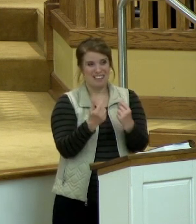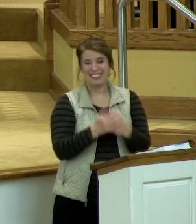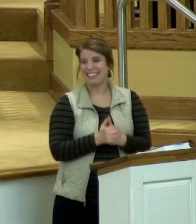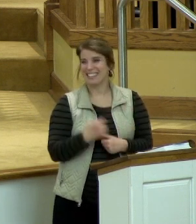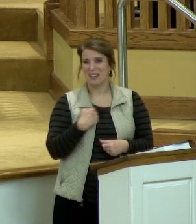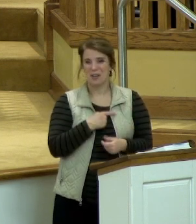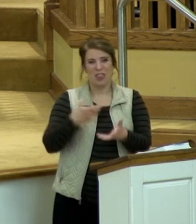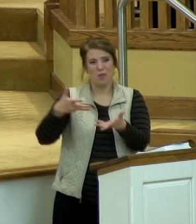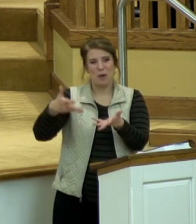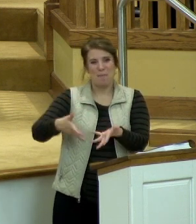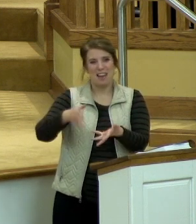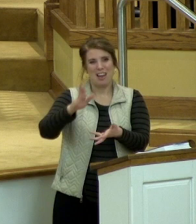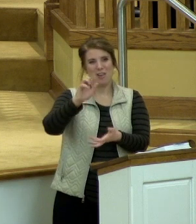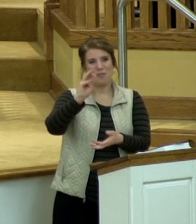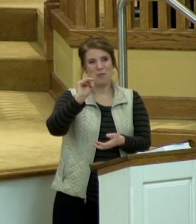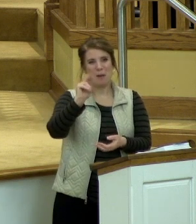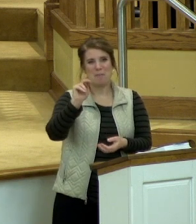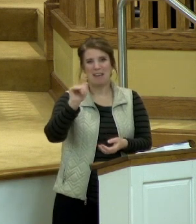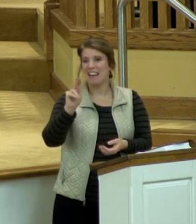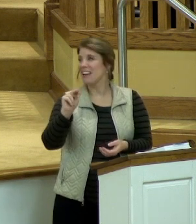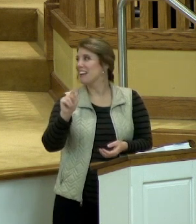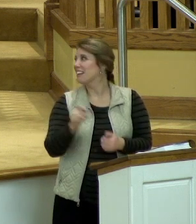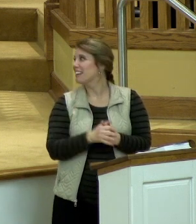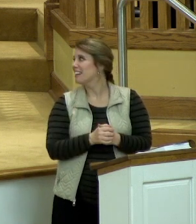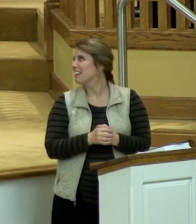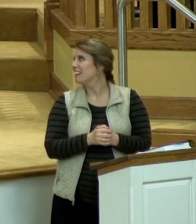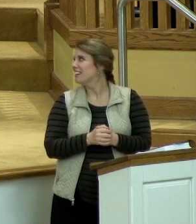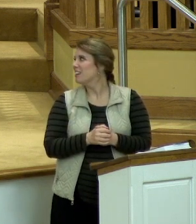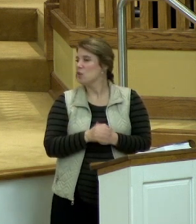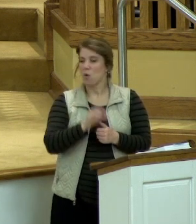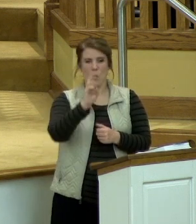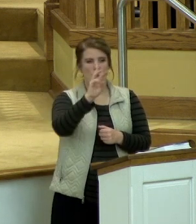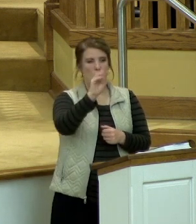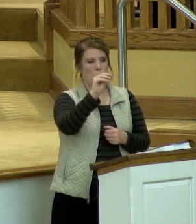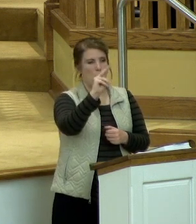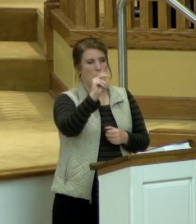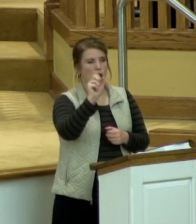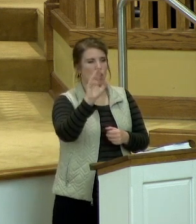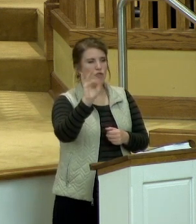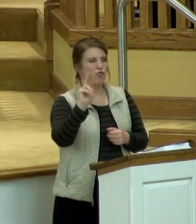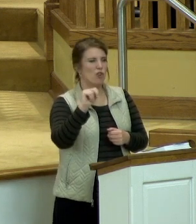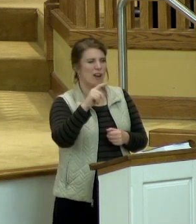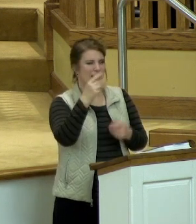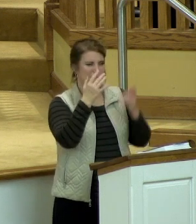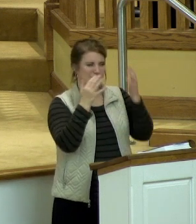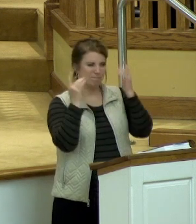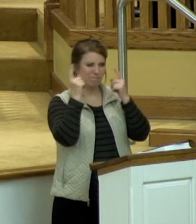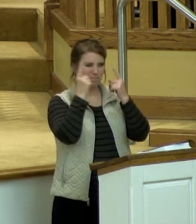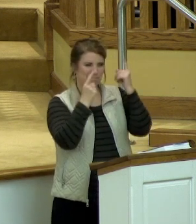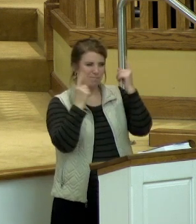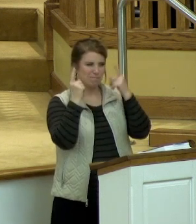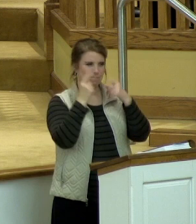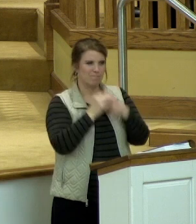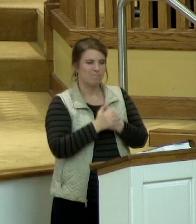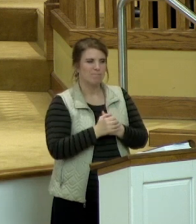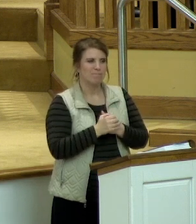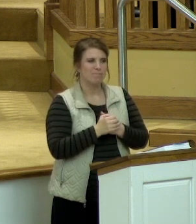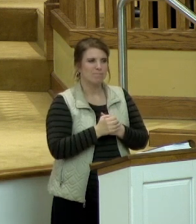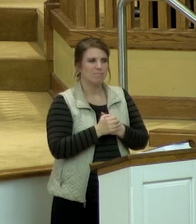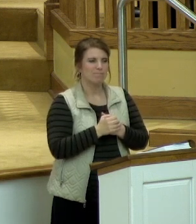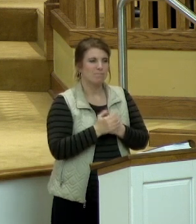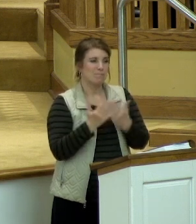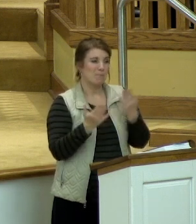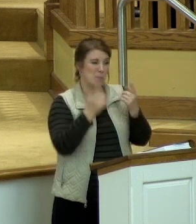but here we go. I think in the wandering, or what, one of the things we said is we won, or maybe